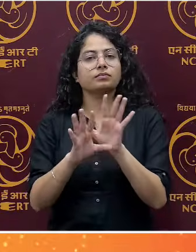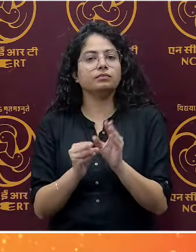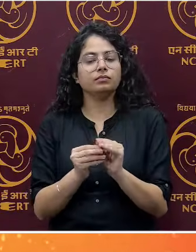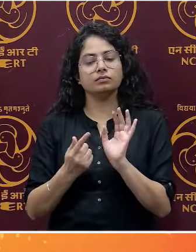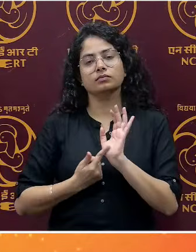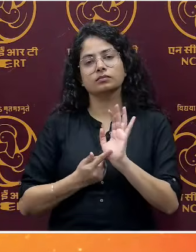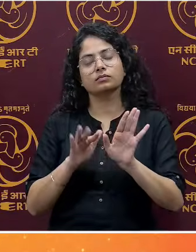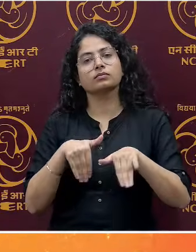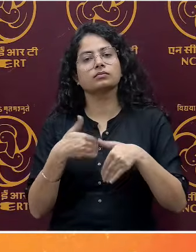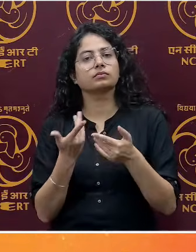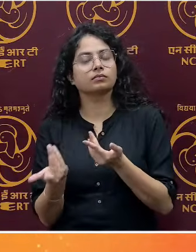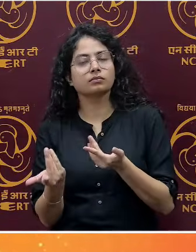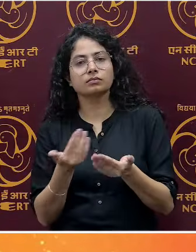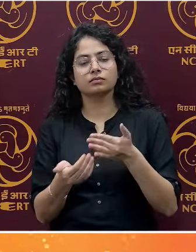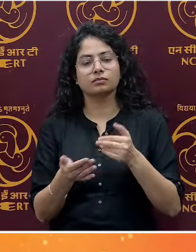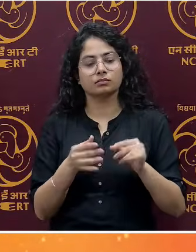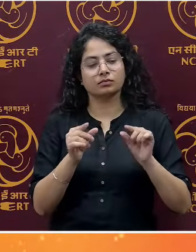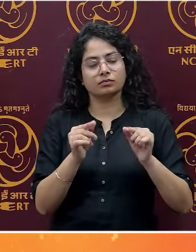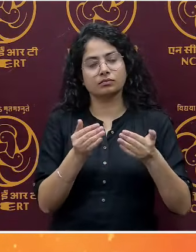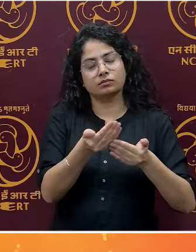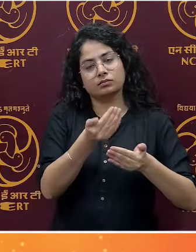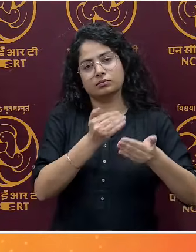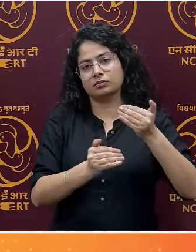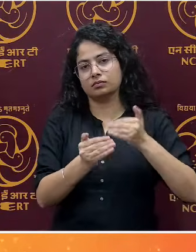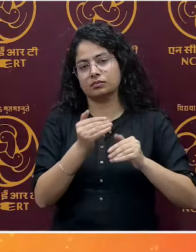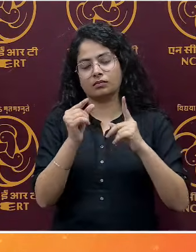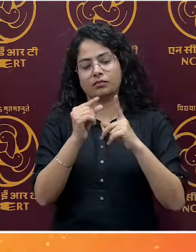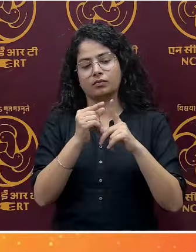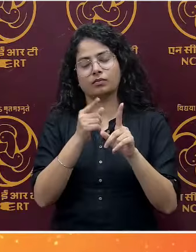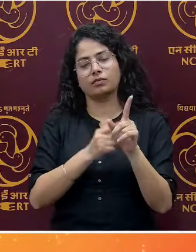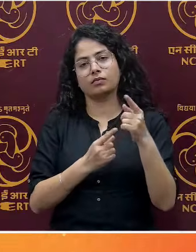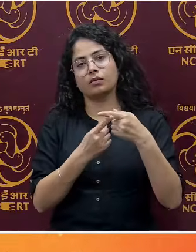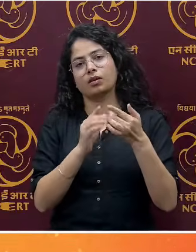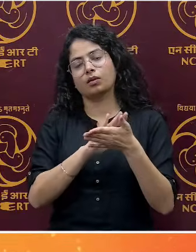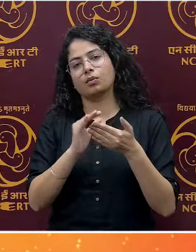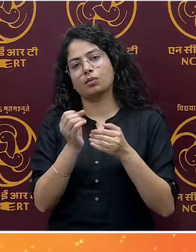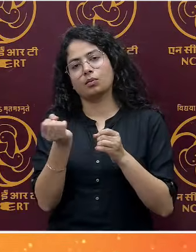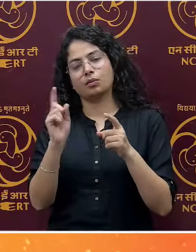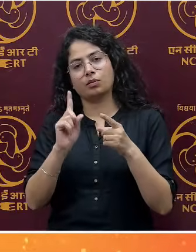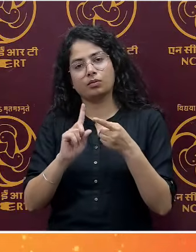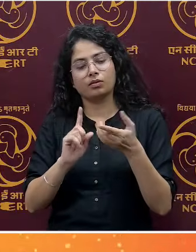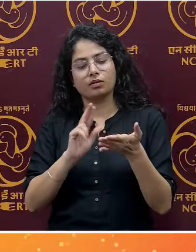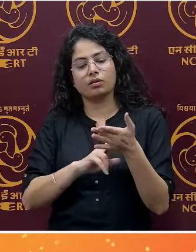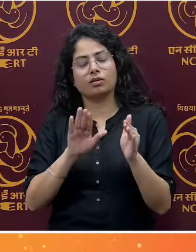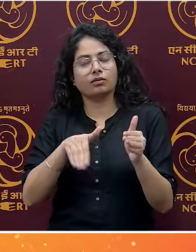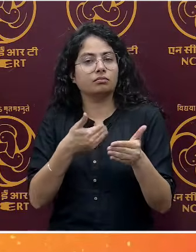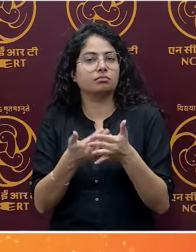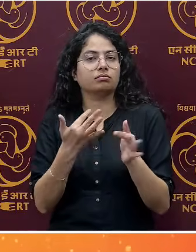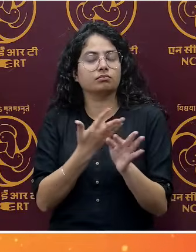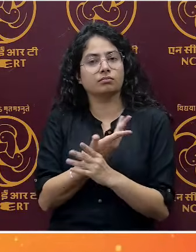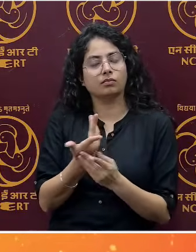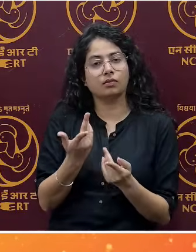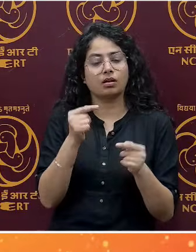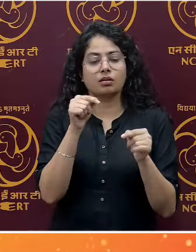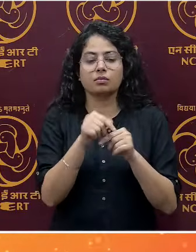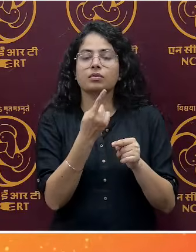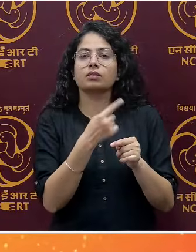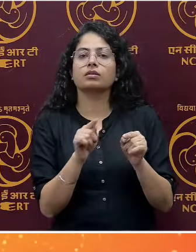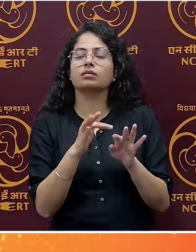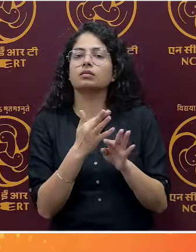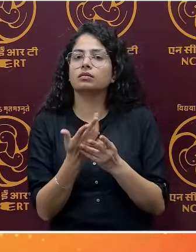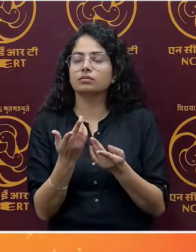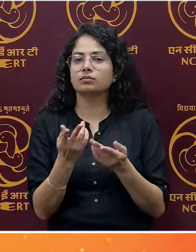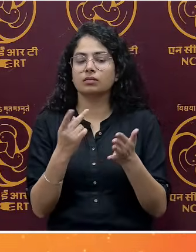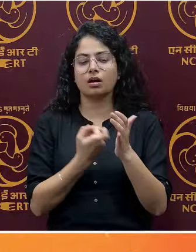showing that how line by line which Python statement is being executed and which is the correct output. So Renuji, can you